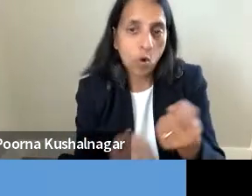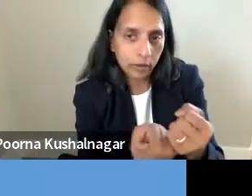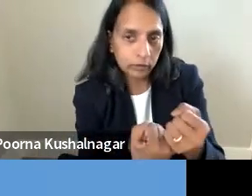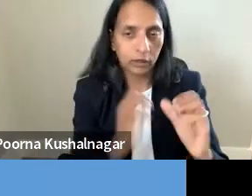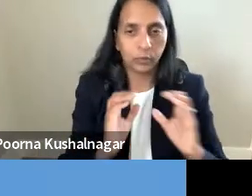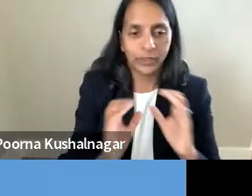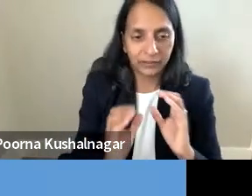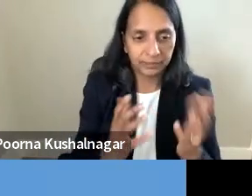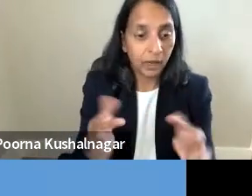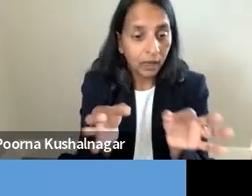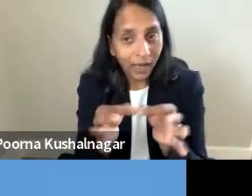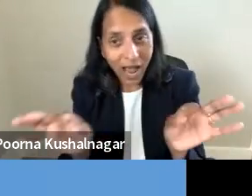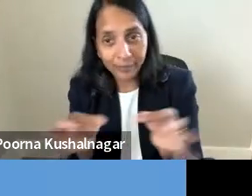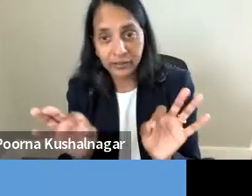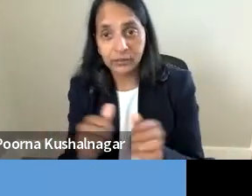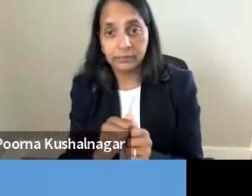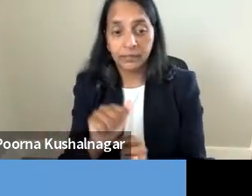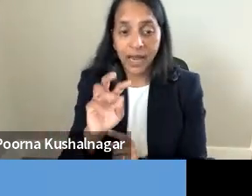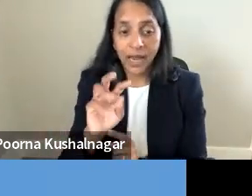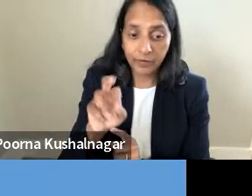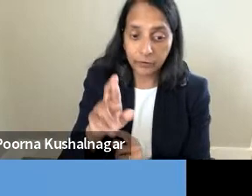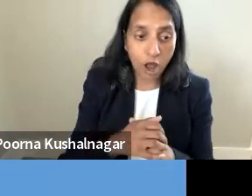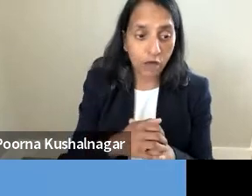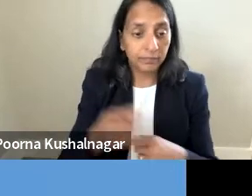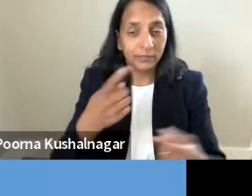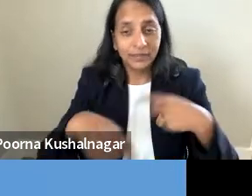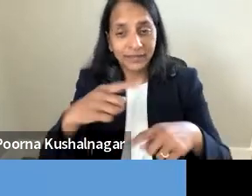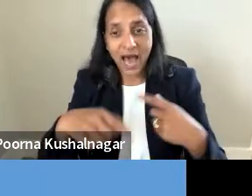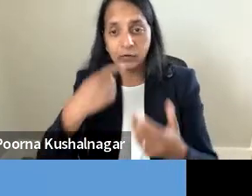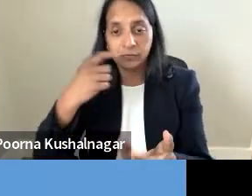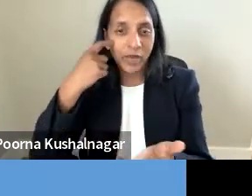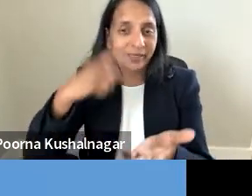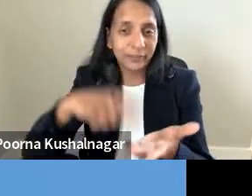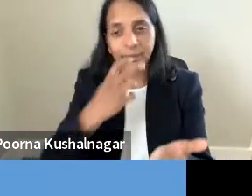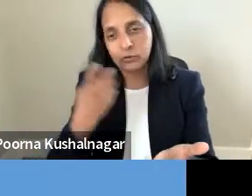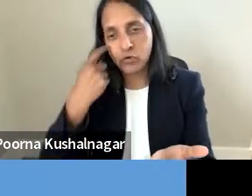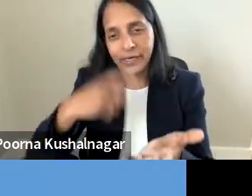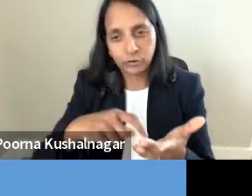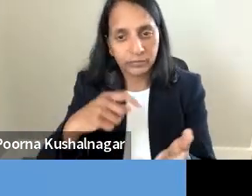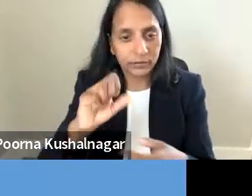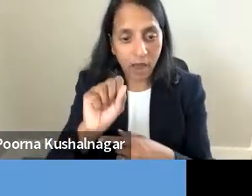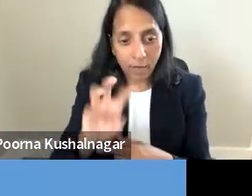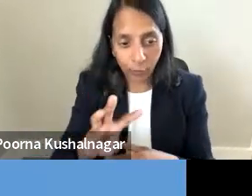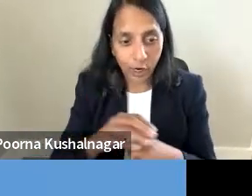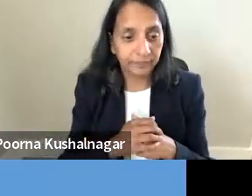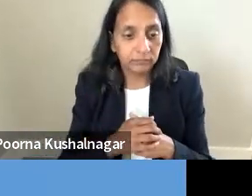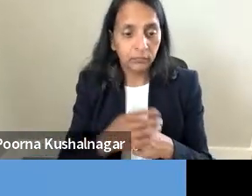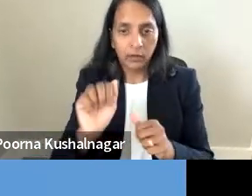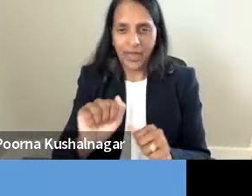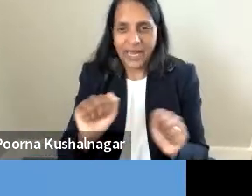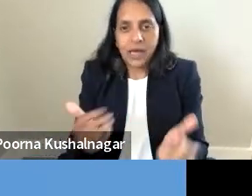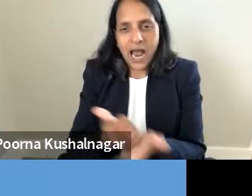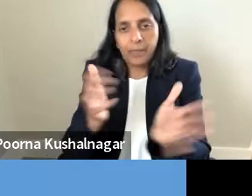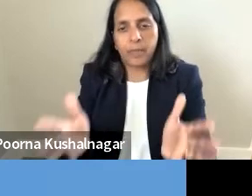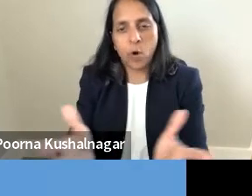visual technology to support that communication by way of captions, signing avatars, speech